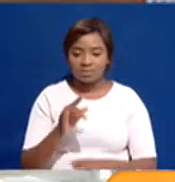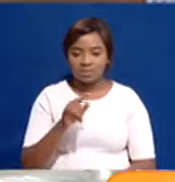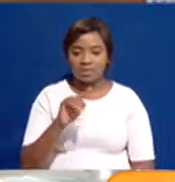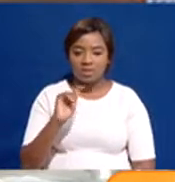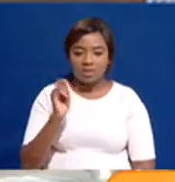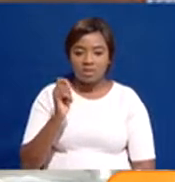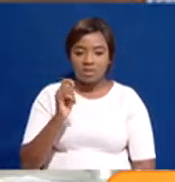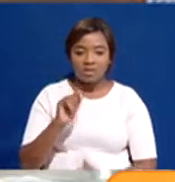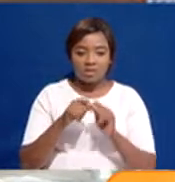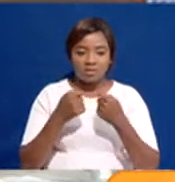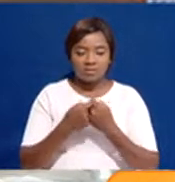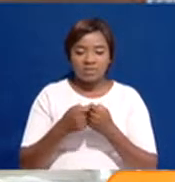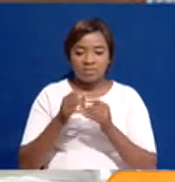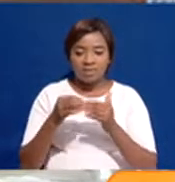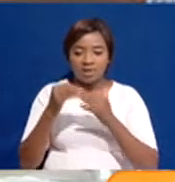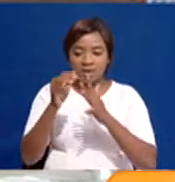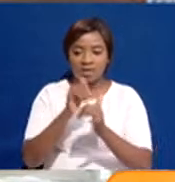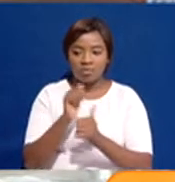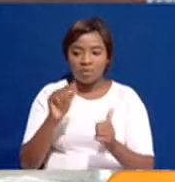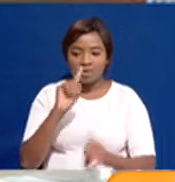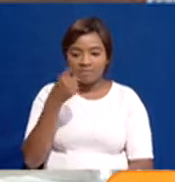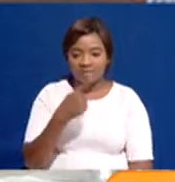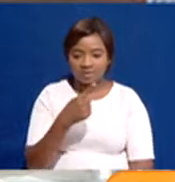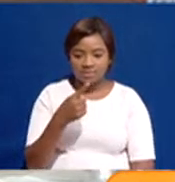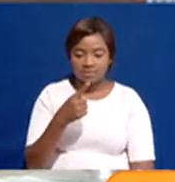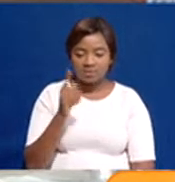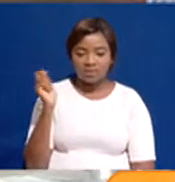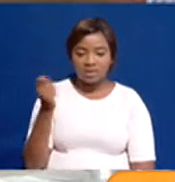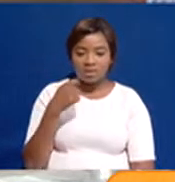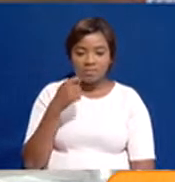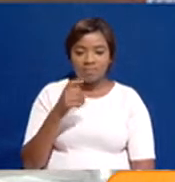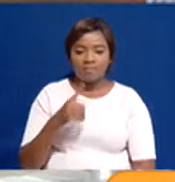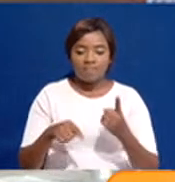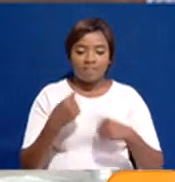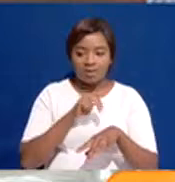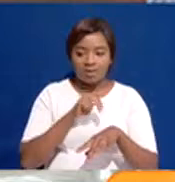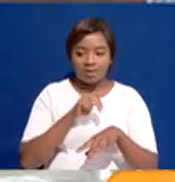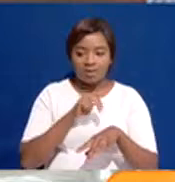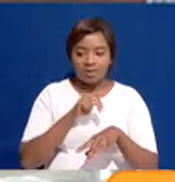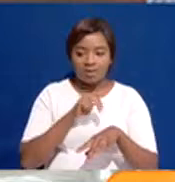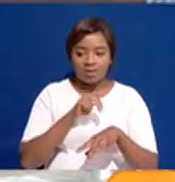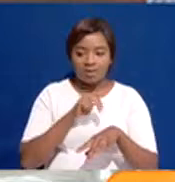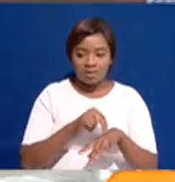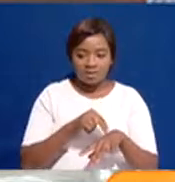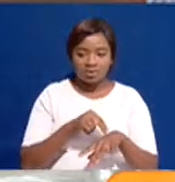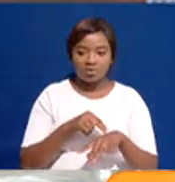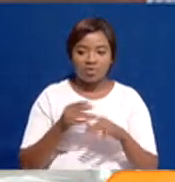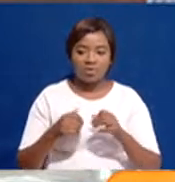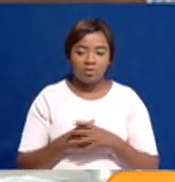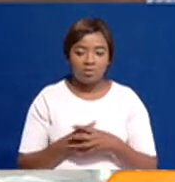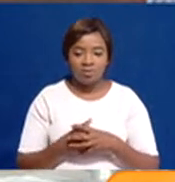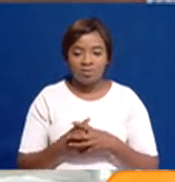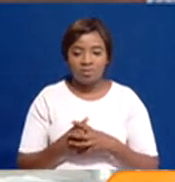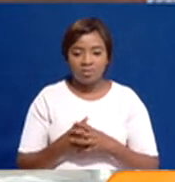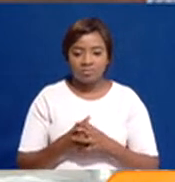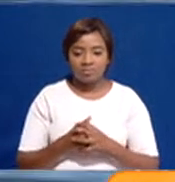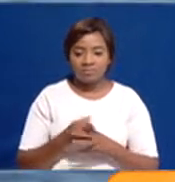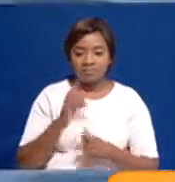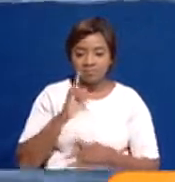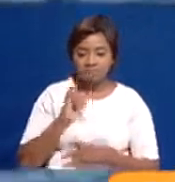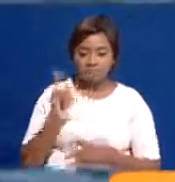Entered the Acquathon competition at the first Kenya Beach Games organized by the National Olympic Committee of Kenya. So the Acquathon event at